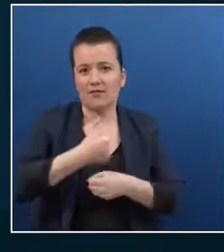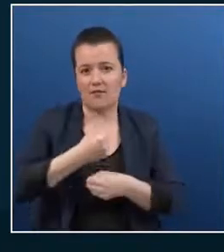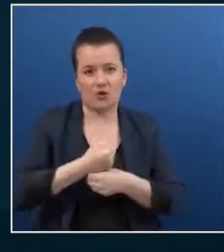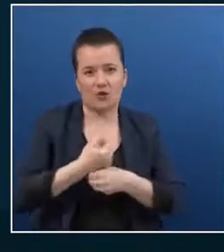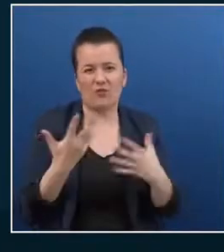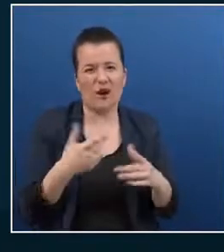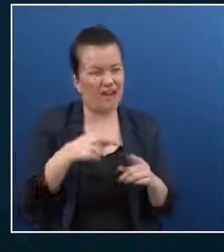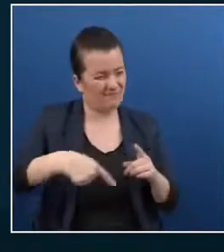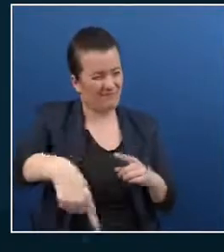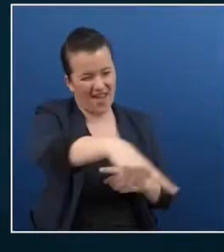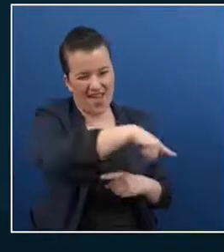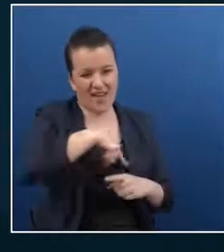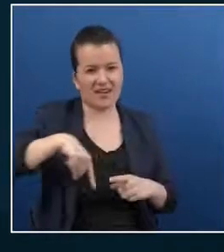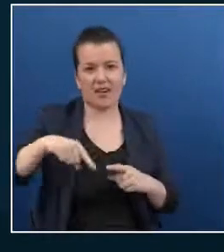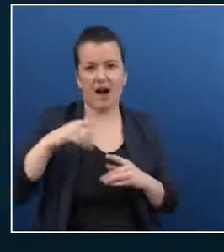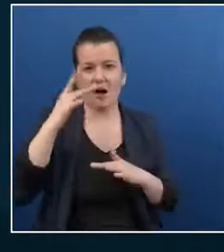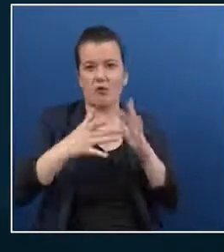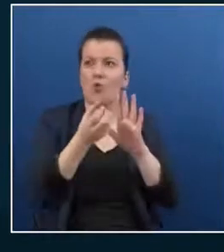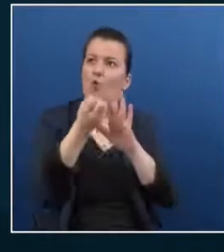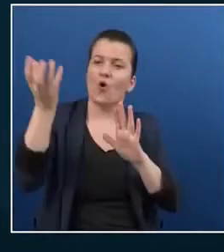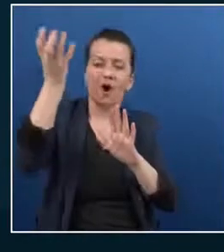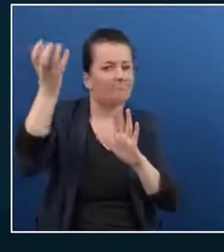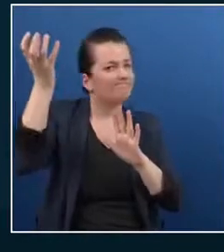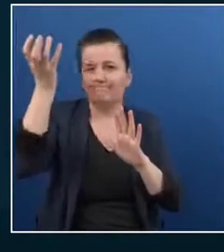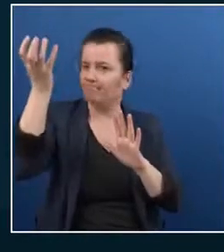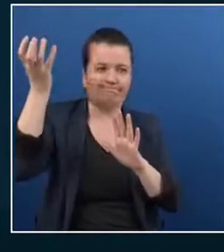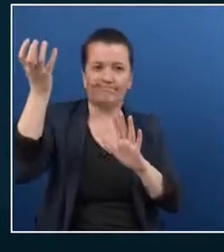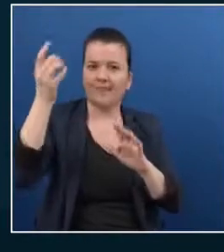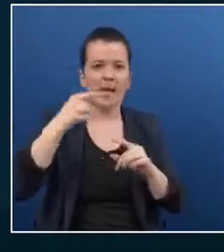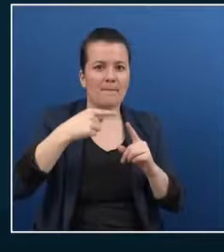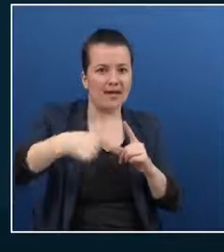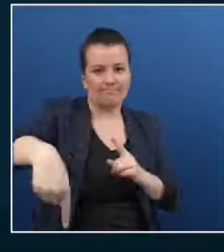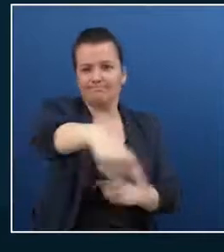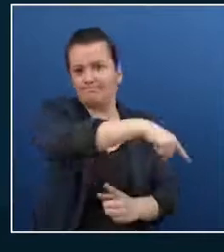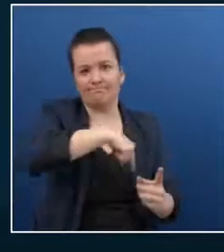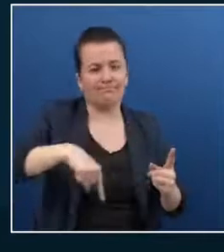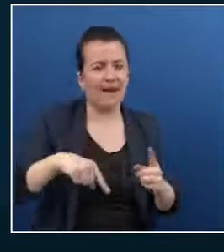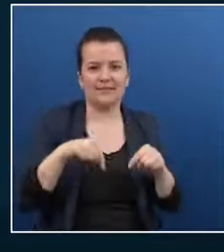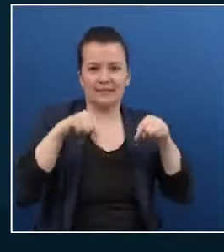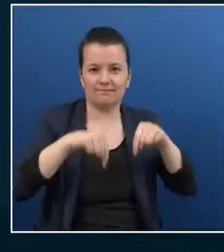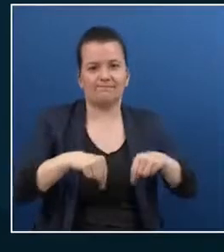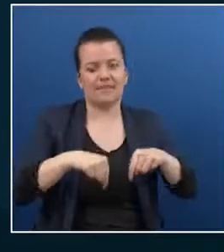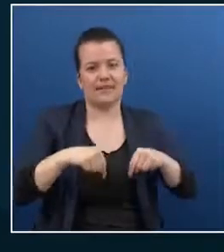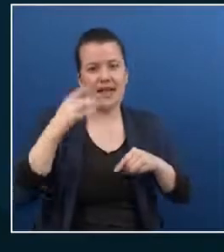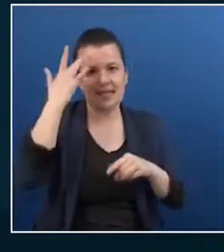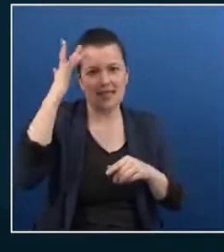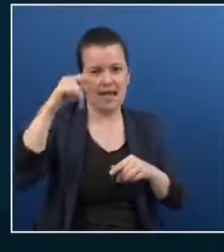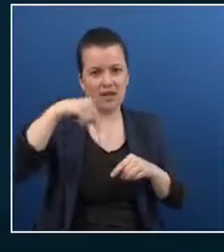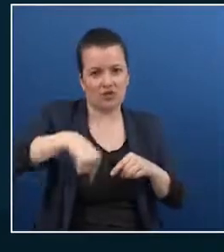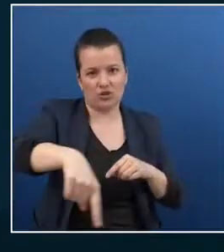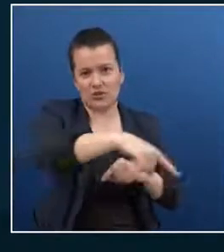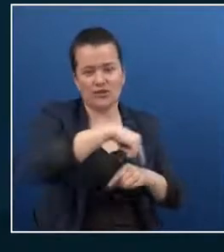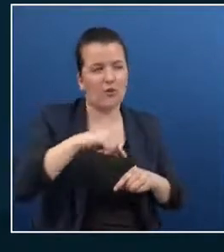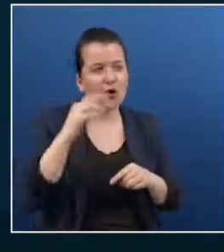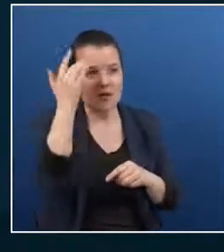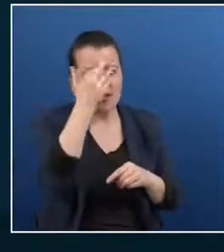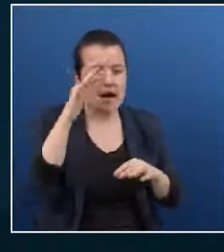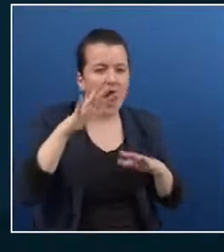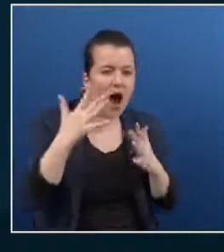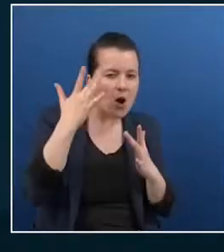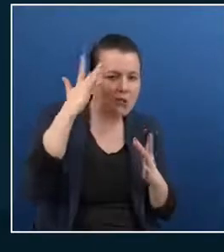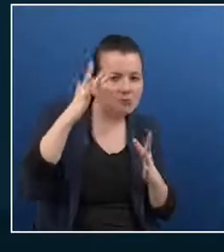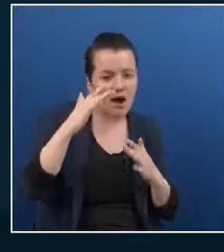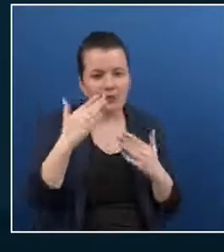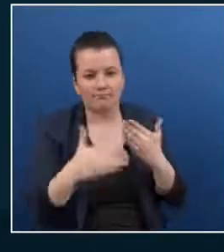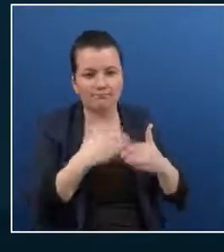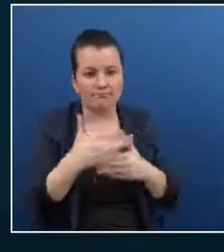remote that you need to be doing that intelligence on the edge, and you need to be thinking of smart ways, because if you were going to